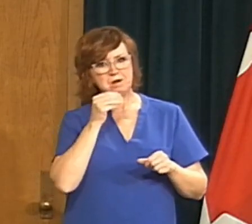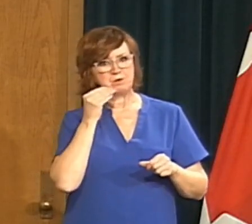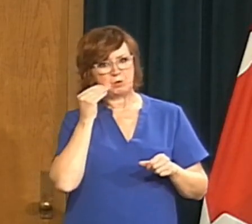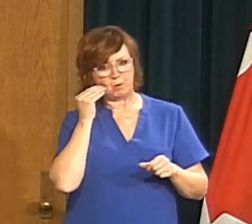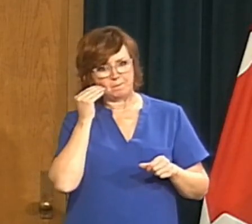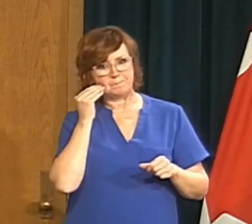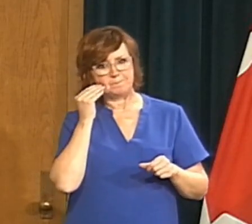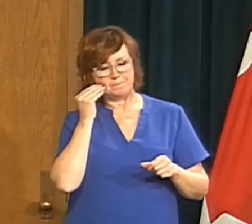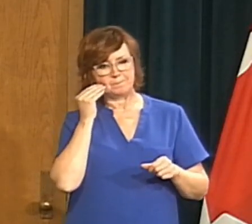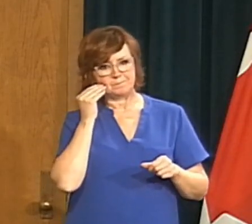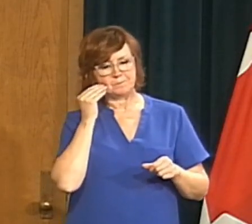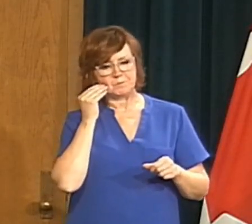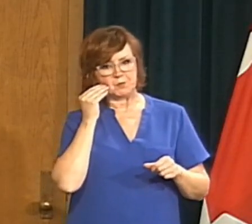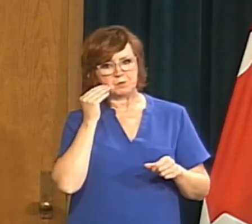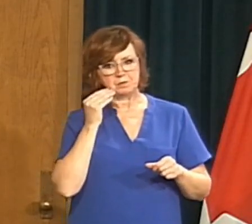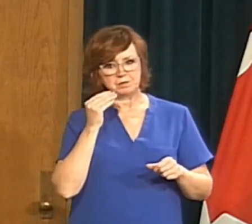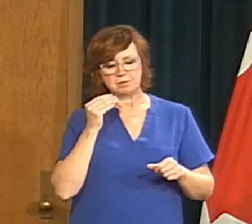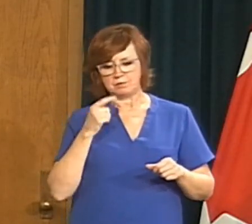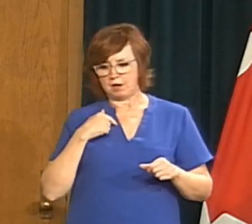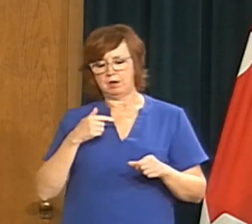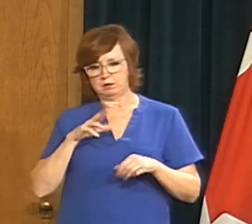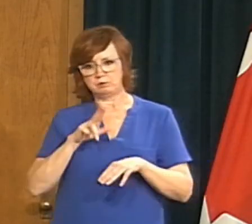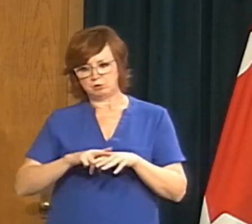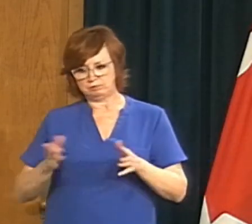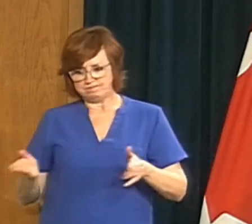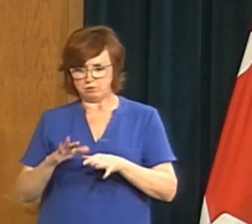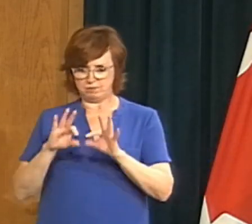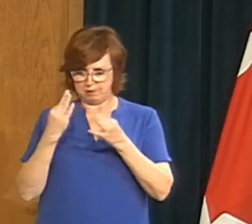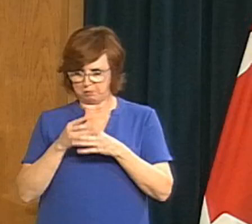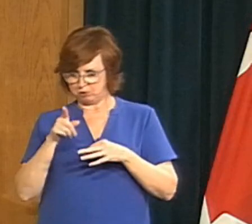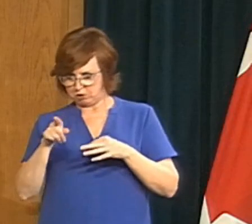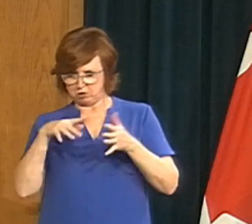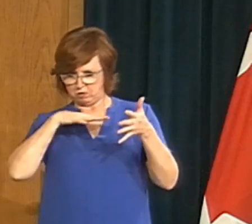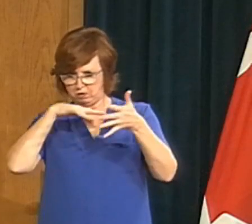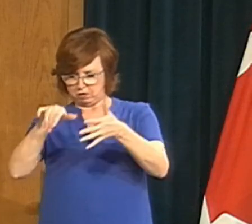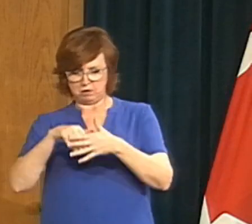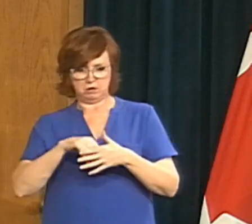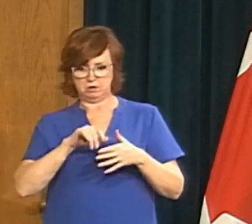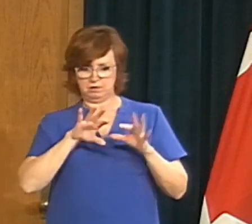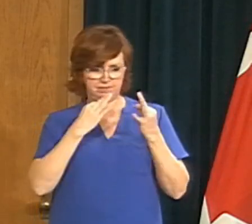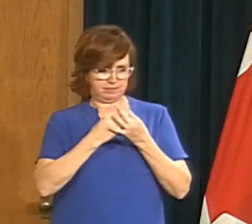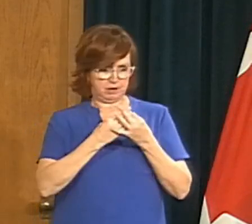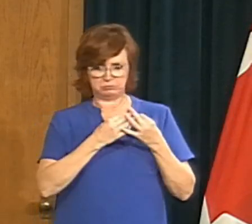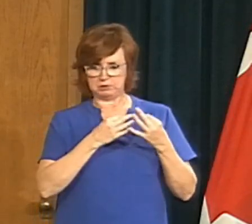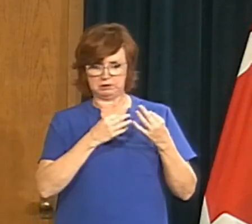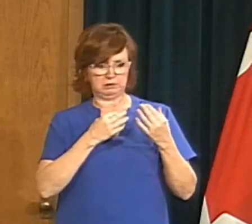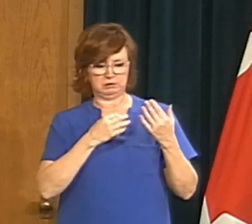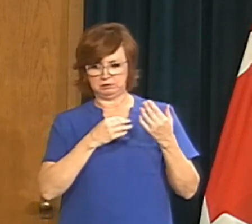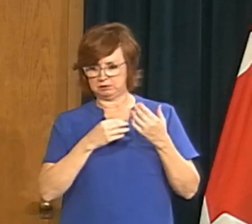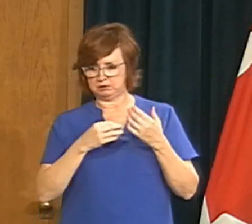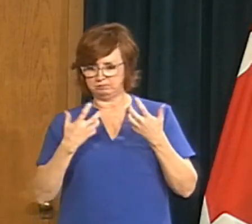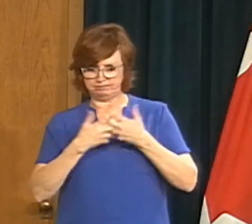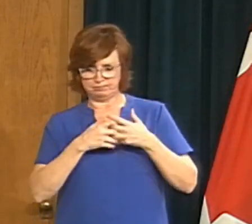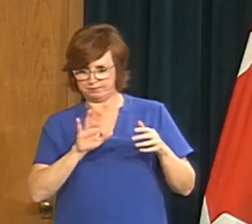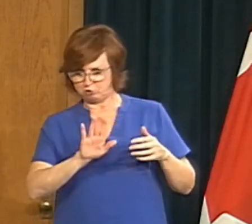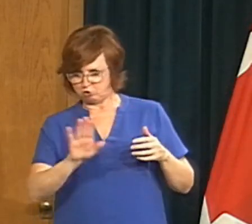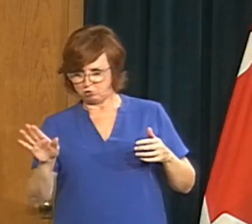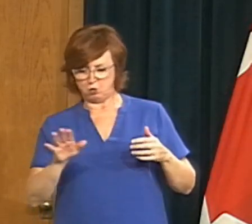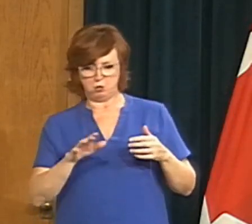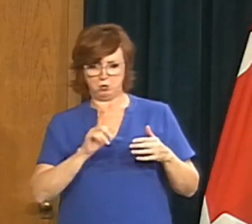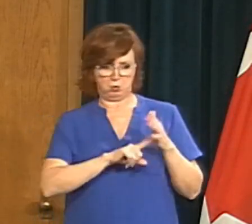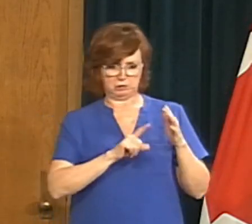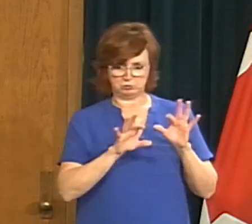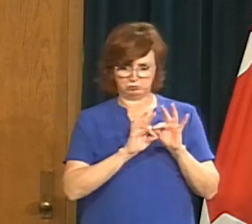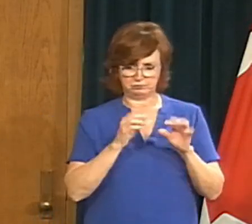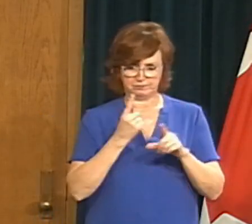I would encourage families to make their own decisions with respect to who they reach out to with respect to their individual childcare needs. If